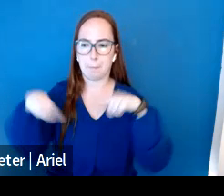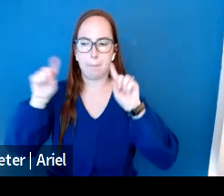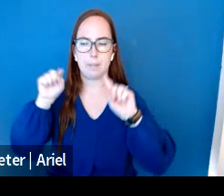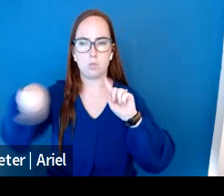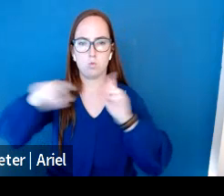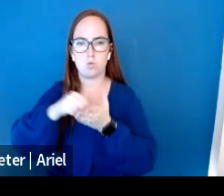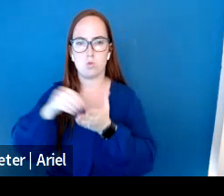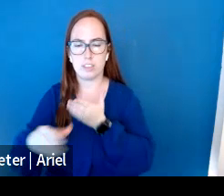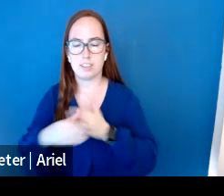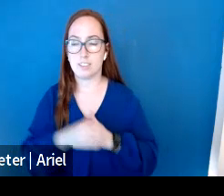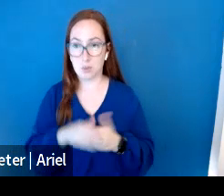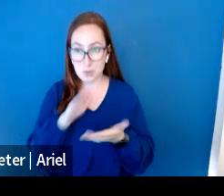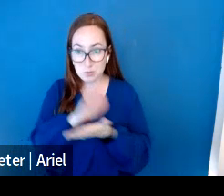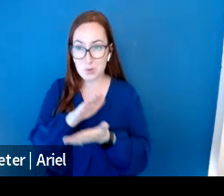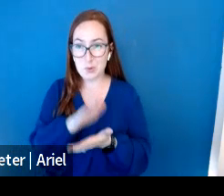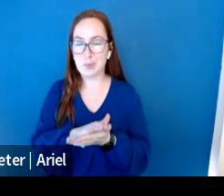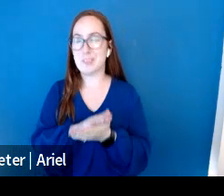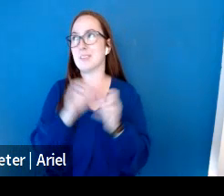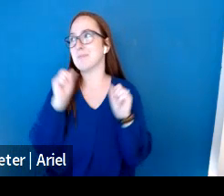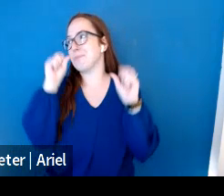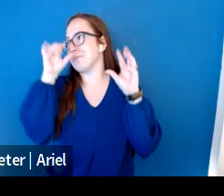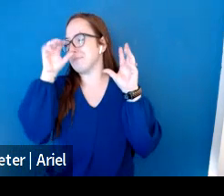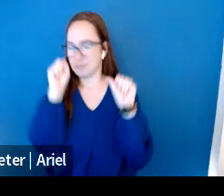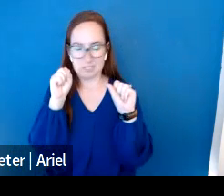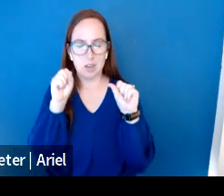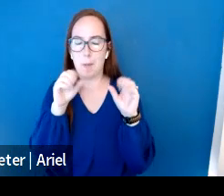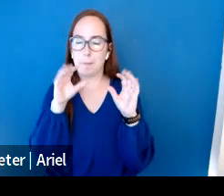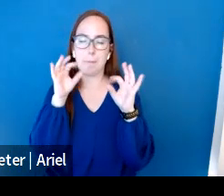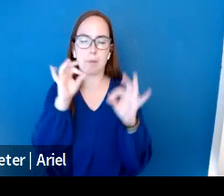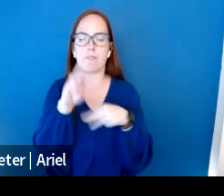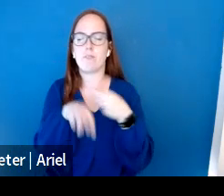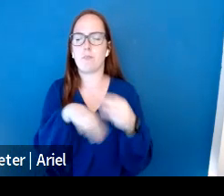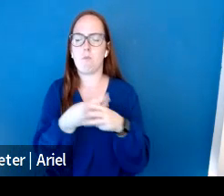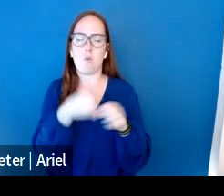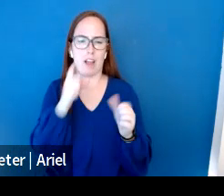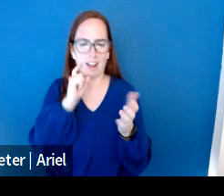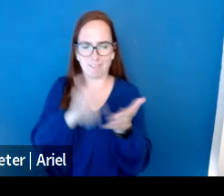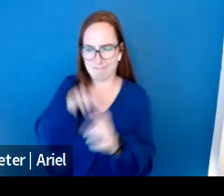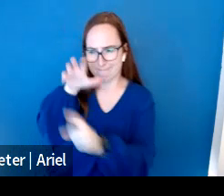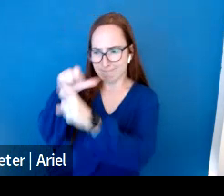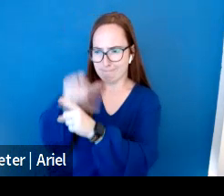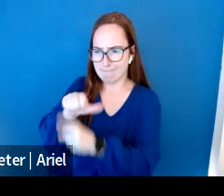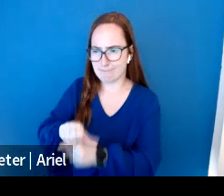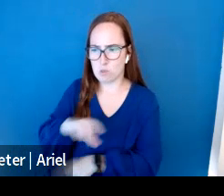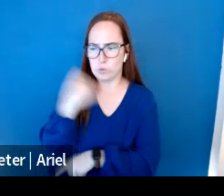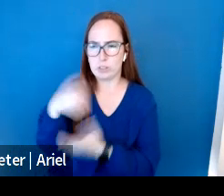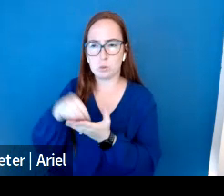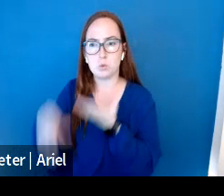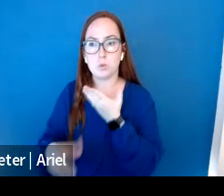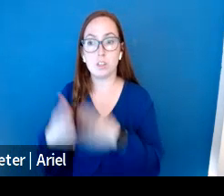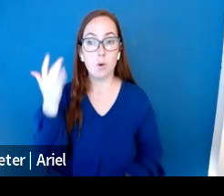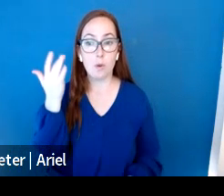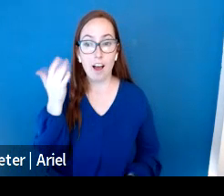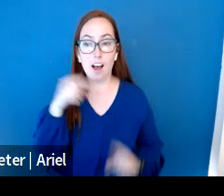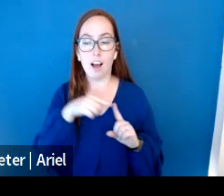great place, right? An ideal setting for identifying students at risk due to, number one, the large number